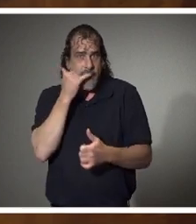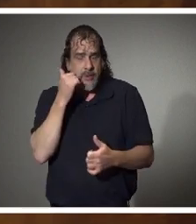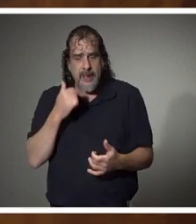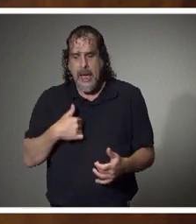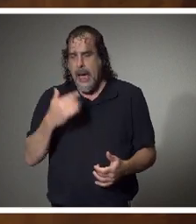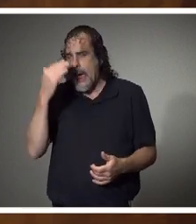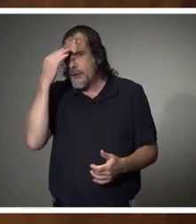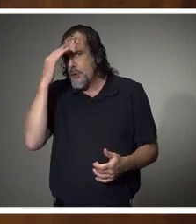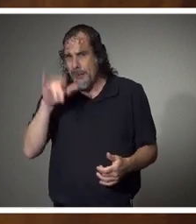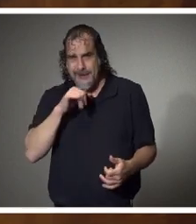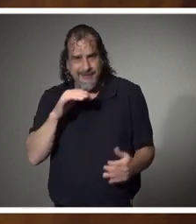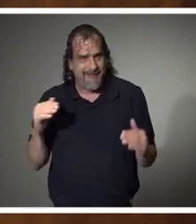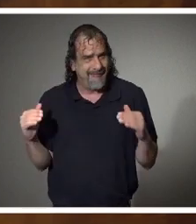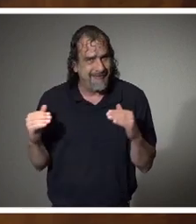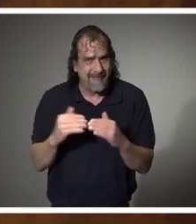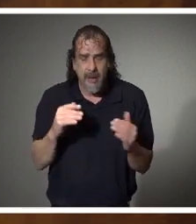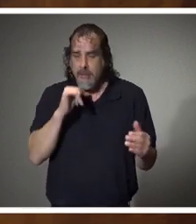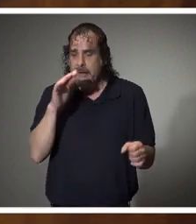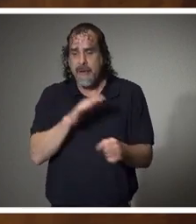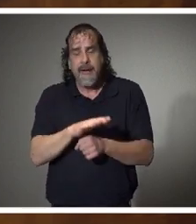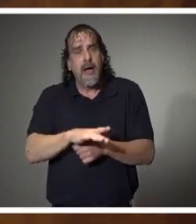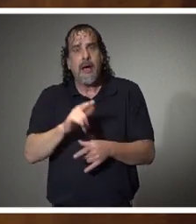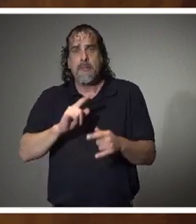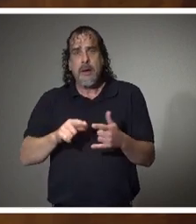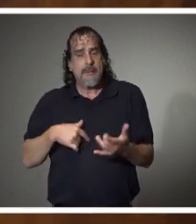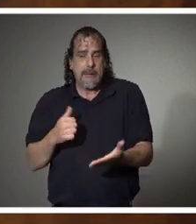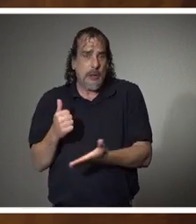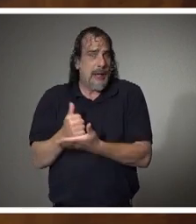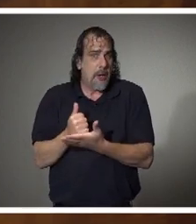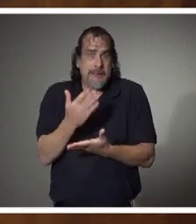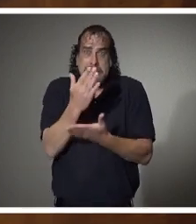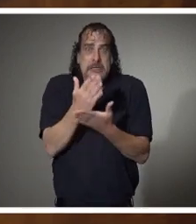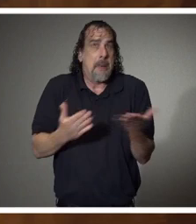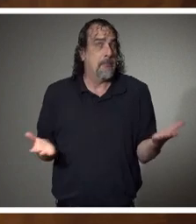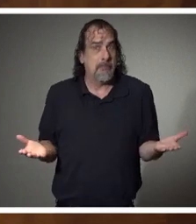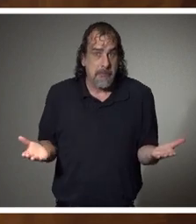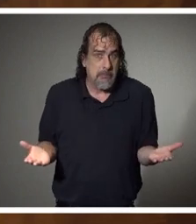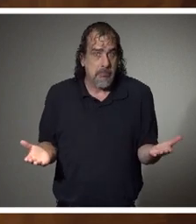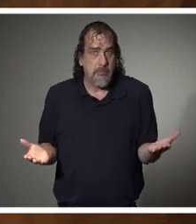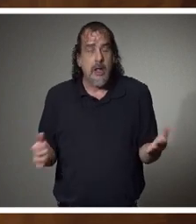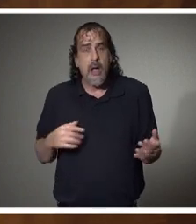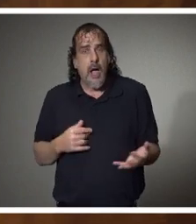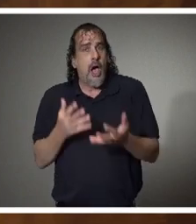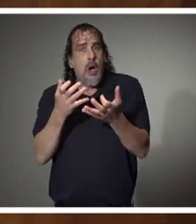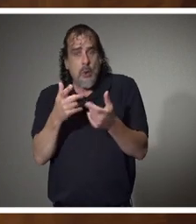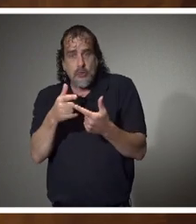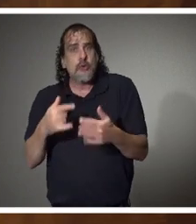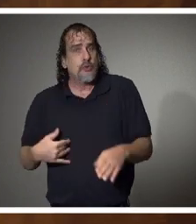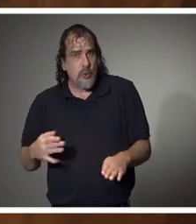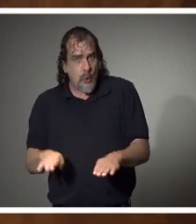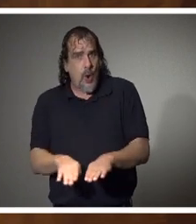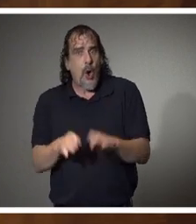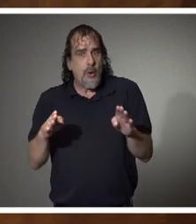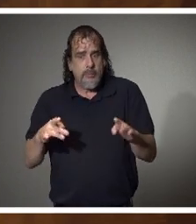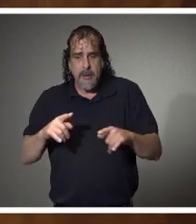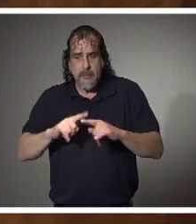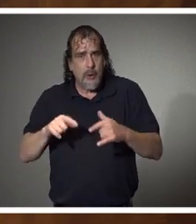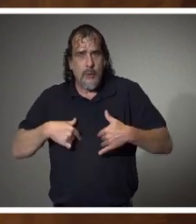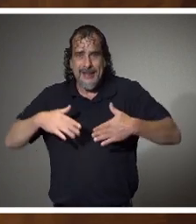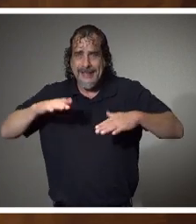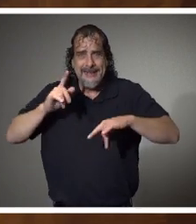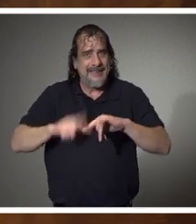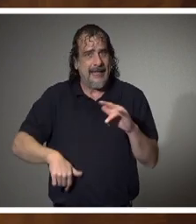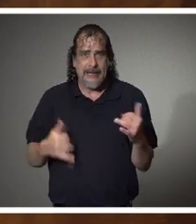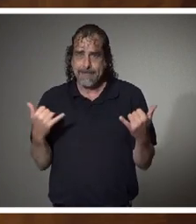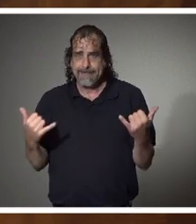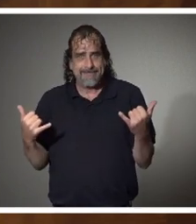not enough, but maybe it can help keep the lights on. I want you to open. We're just not there yet, and